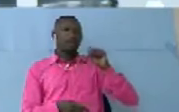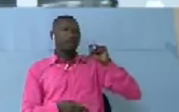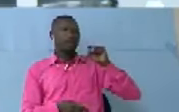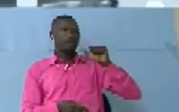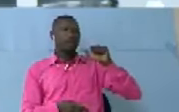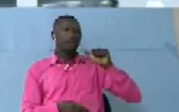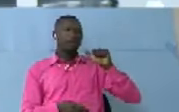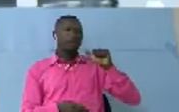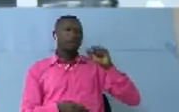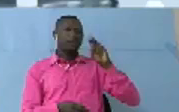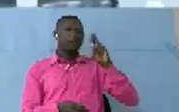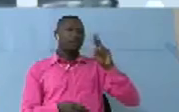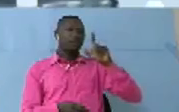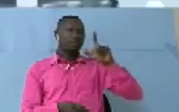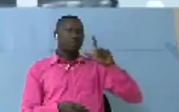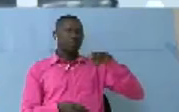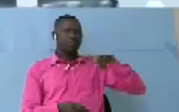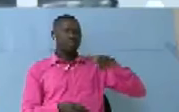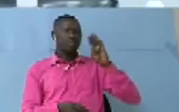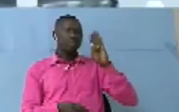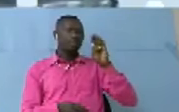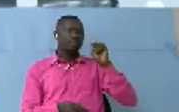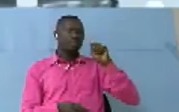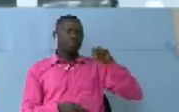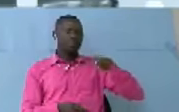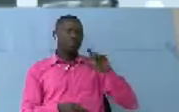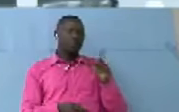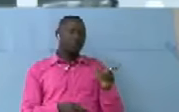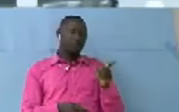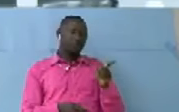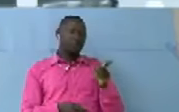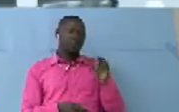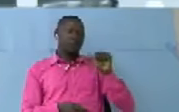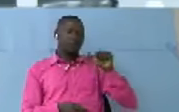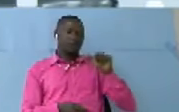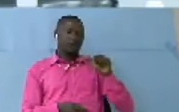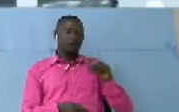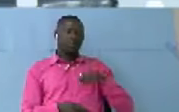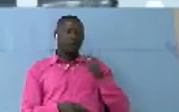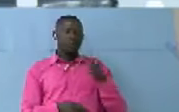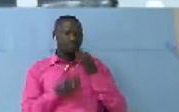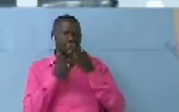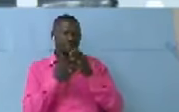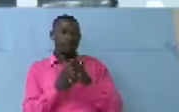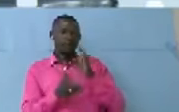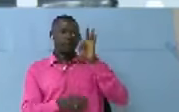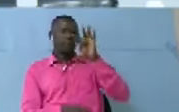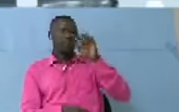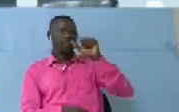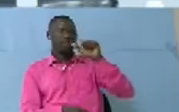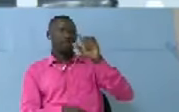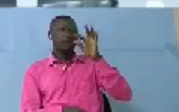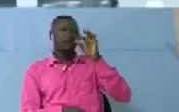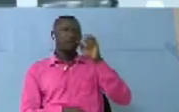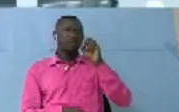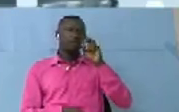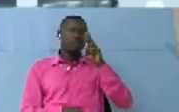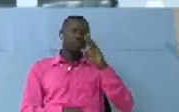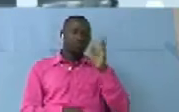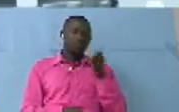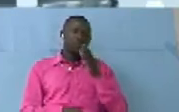And his brother, Sol Mbenga. Okay, thank you for now. I choose Fatu Sol. Fatu Sol was also Fatu Kamara. Fatu